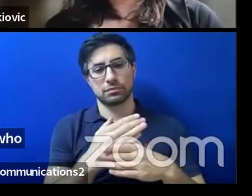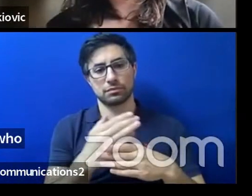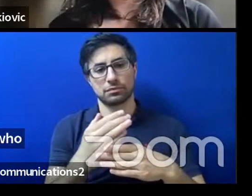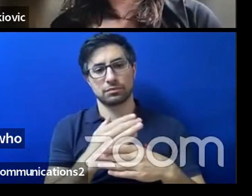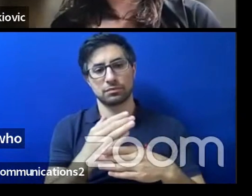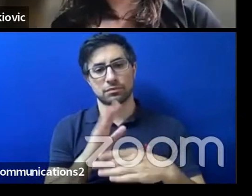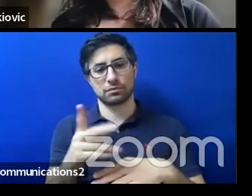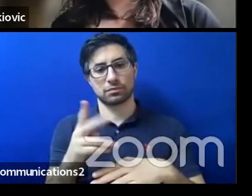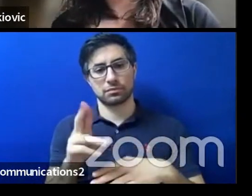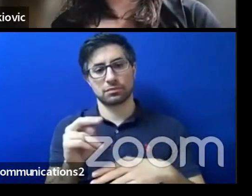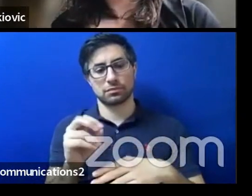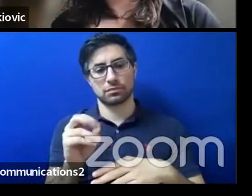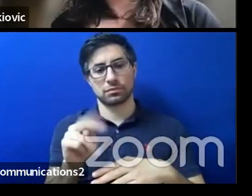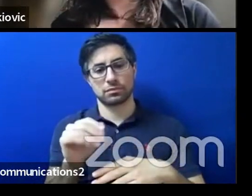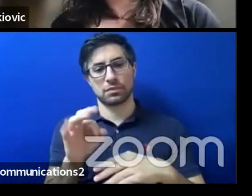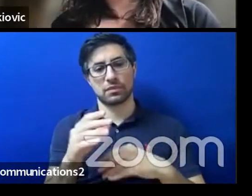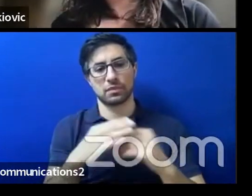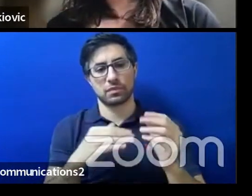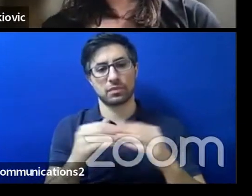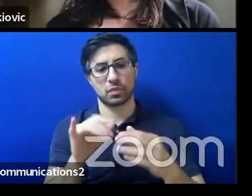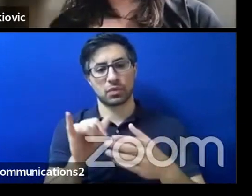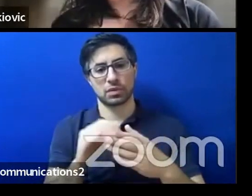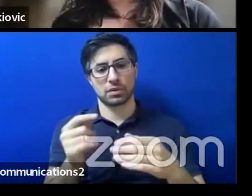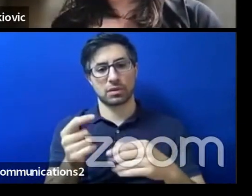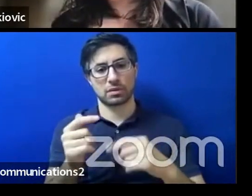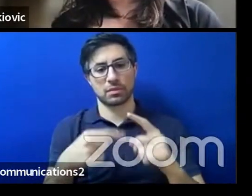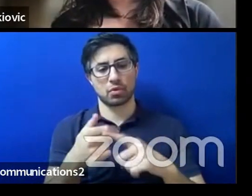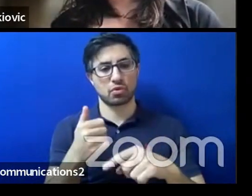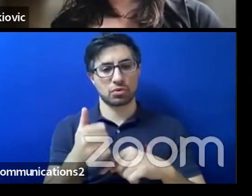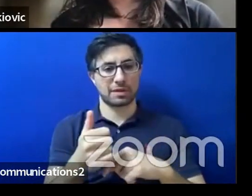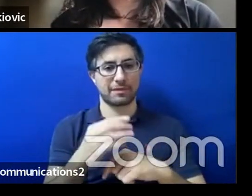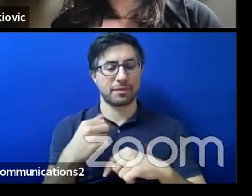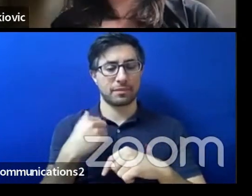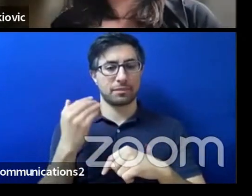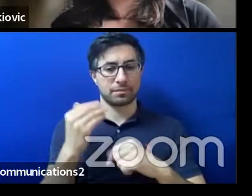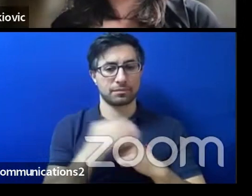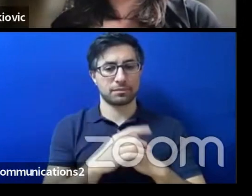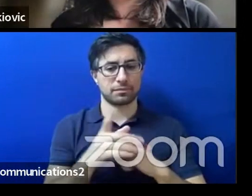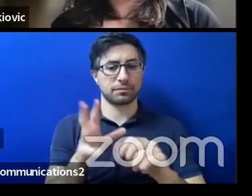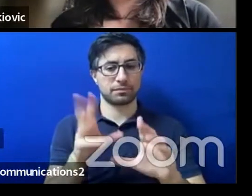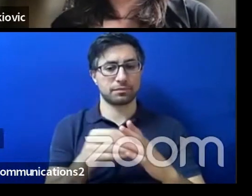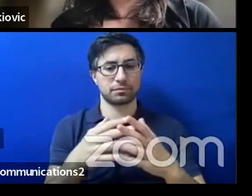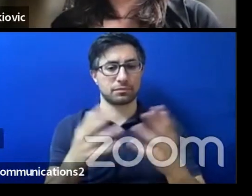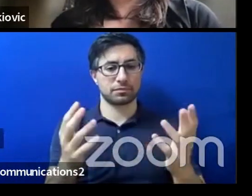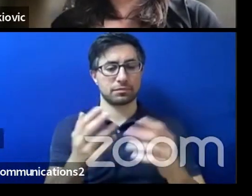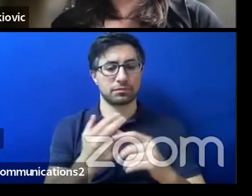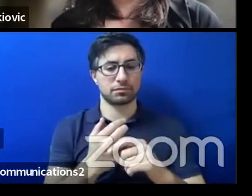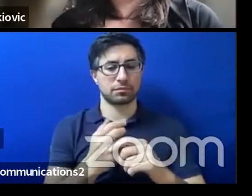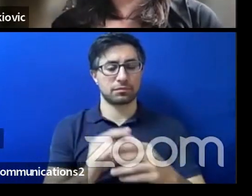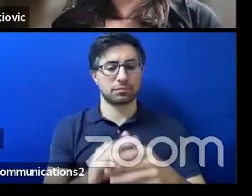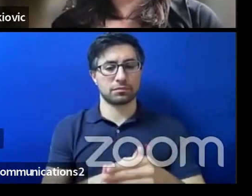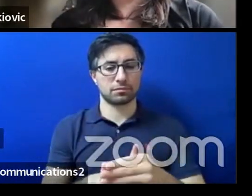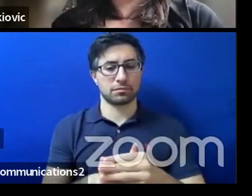your pronouns if you're comfortable doing that, and a little bit about yourself. And I know you're involved in a lot of our projects